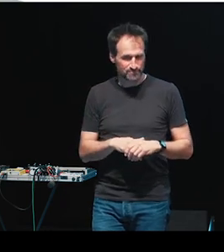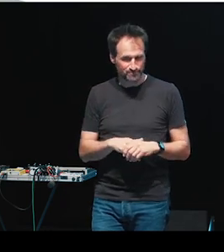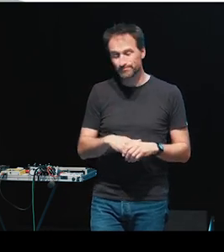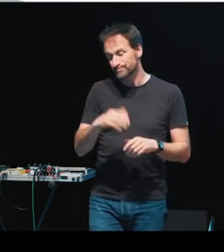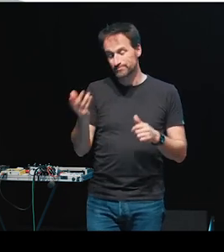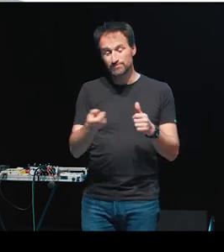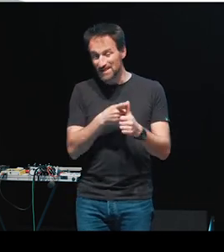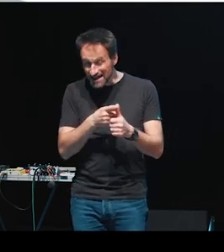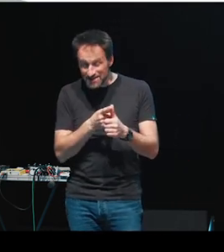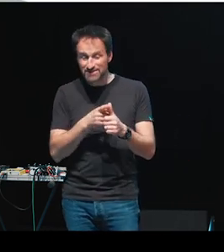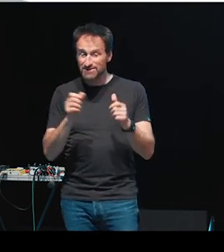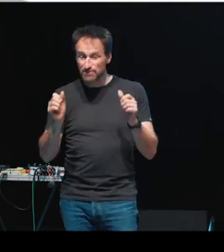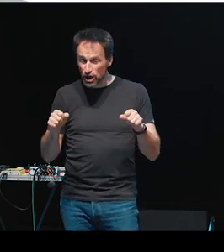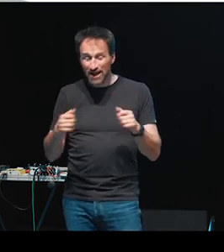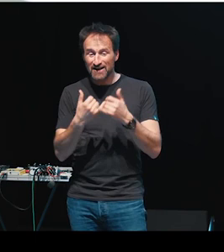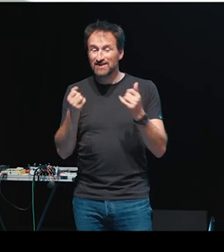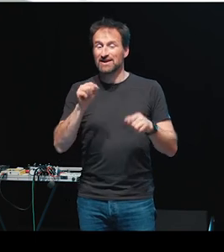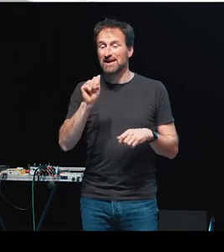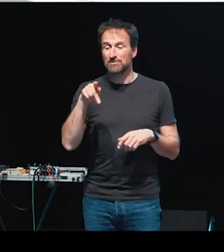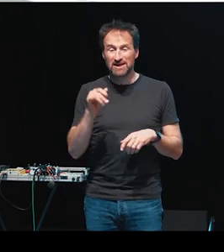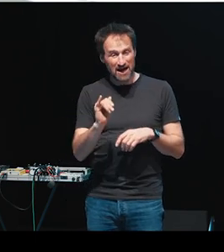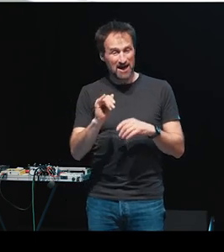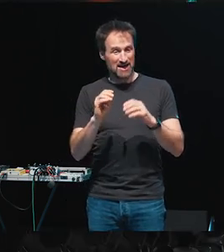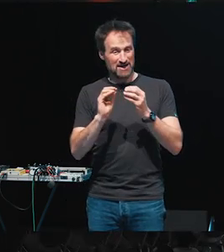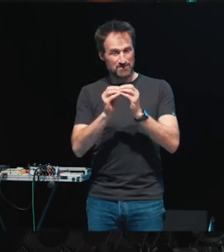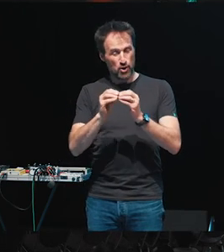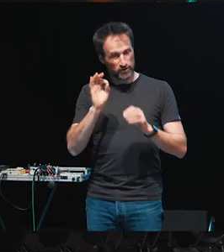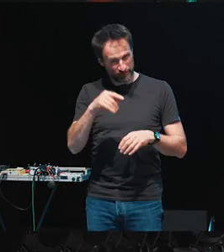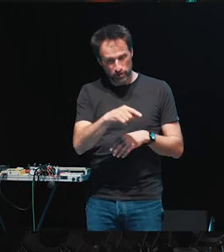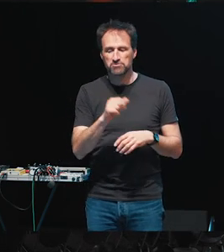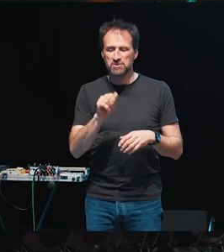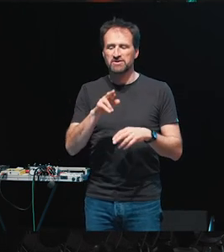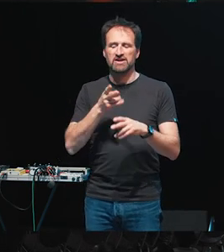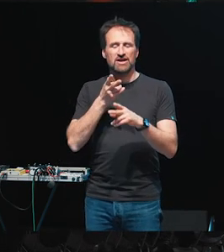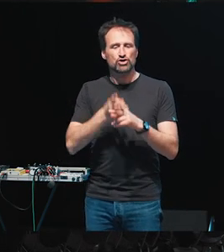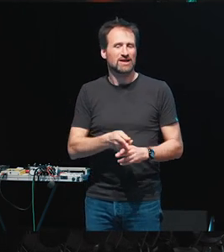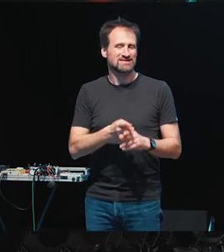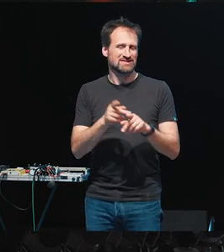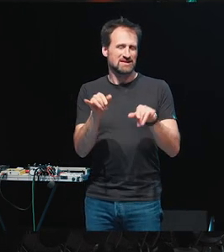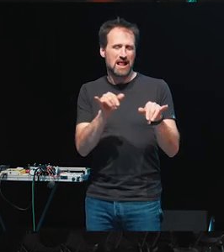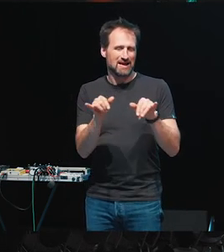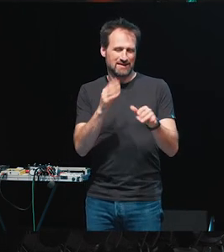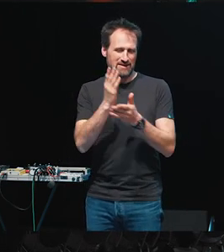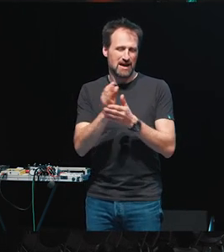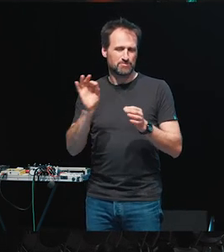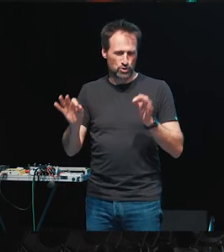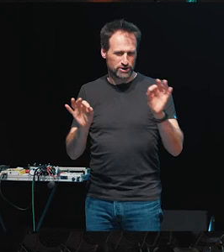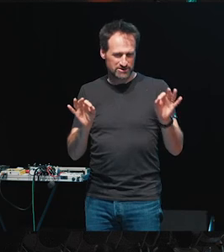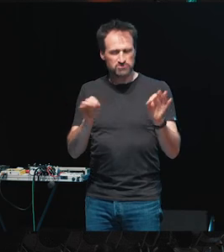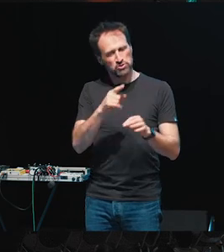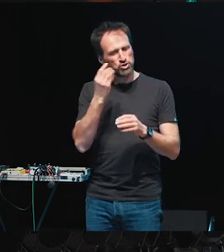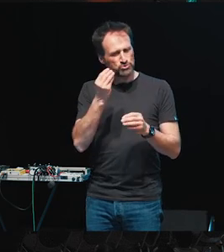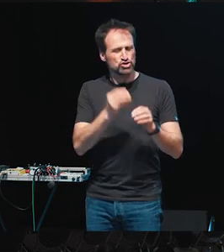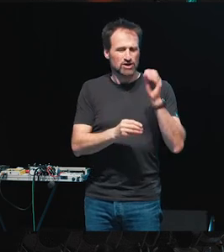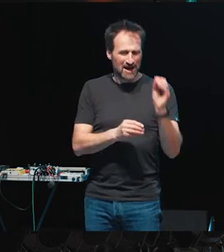So the first option for building the API for this would be to use a REST-like endpoints. So typically you create endpoints that return